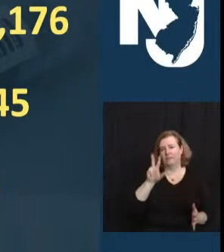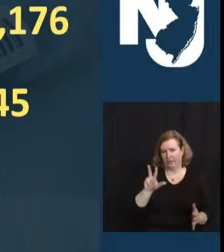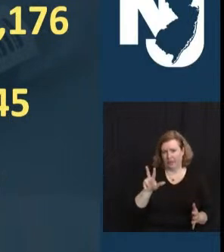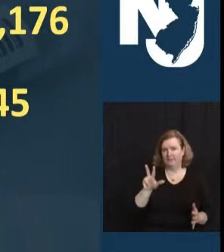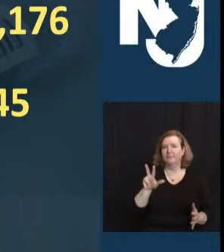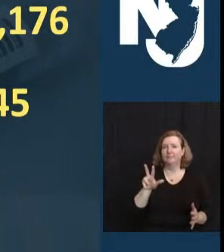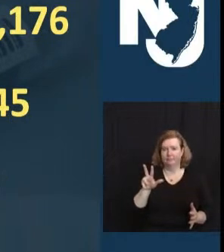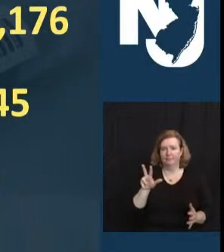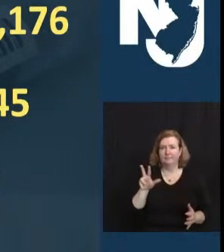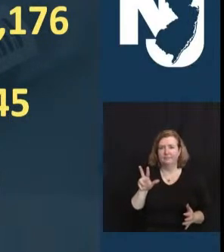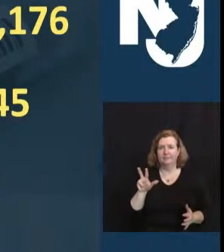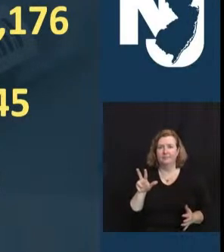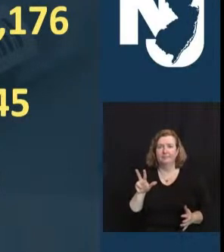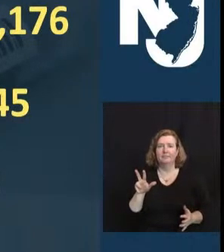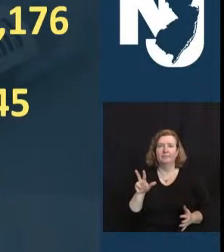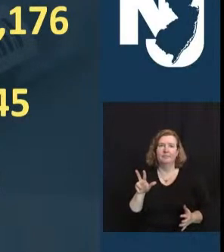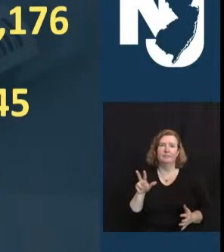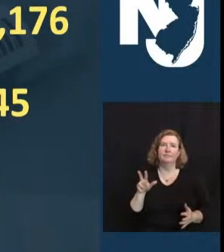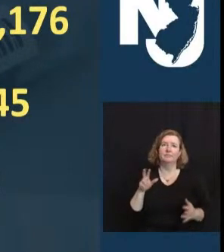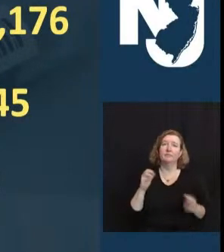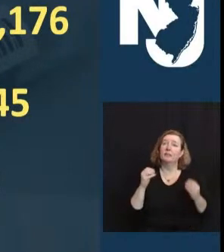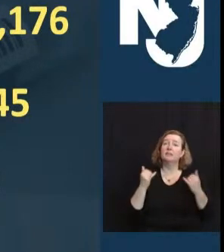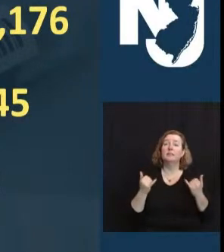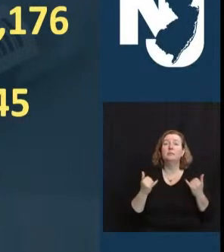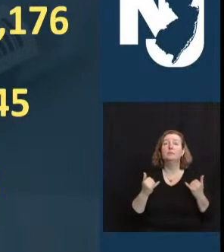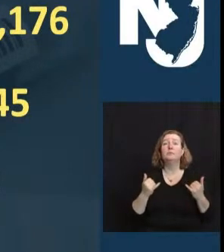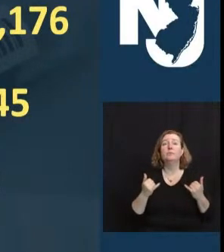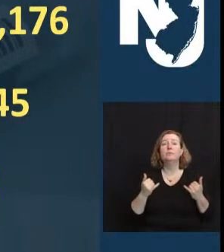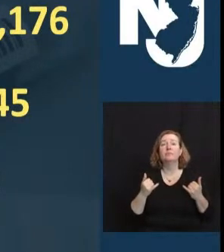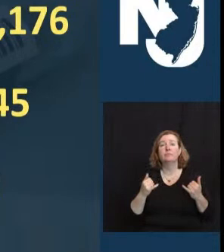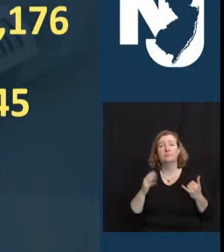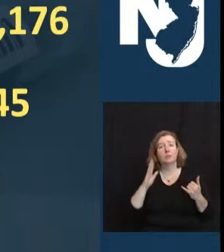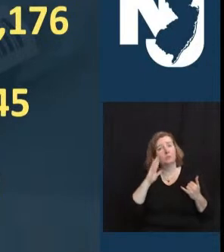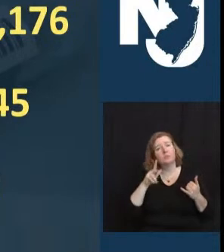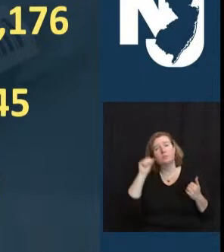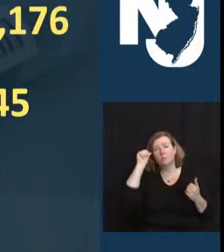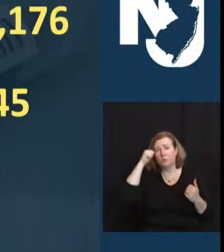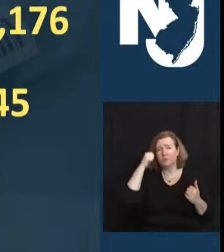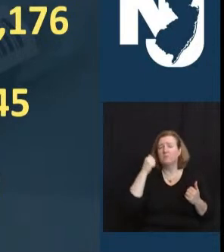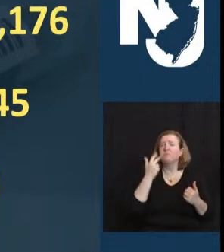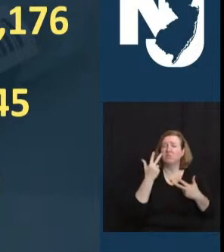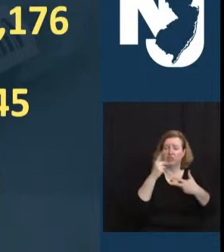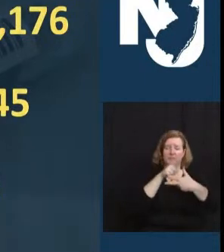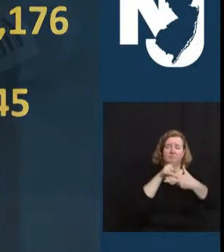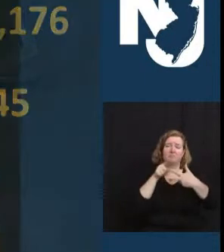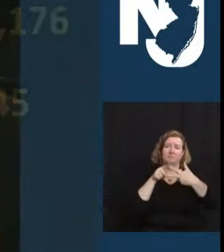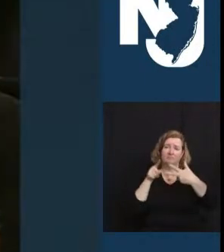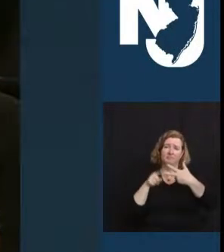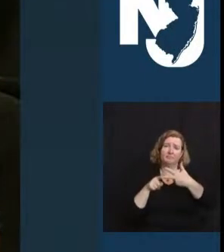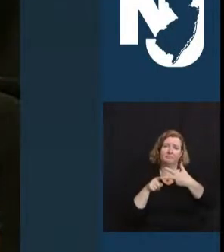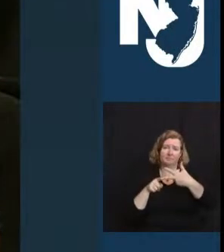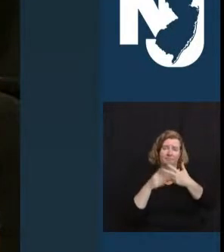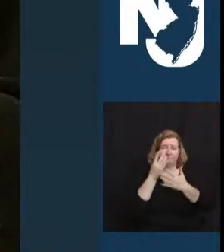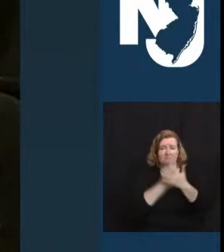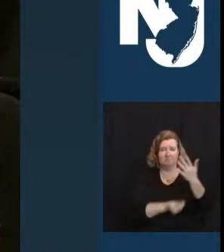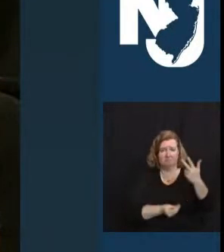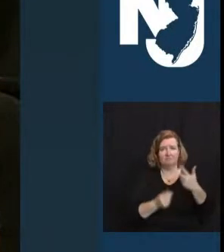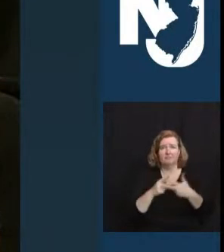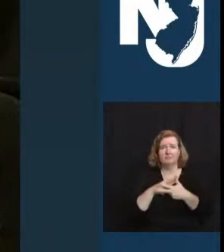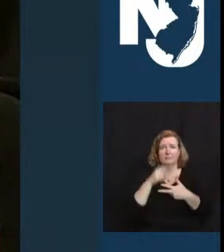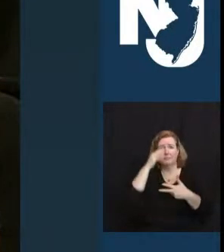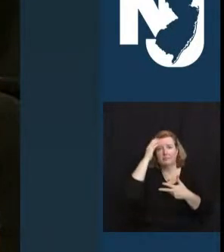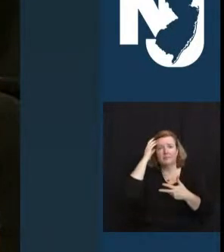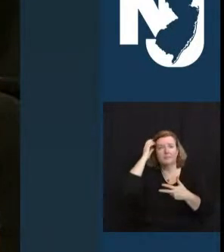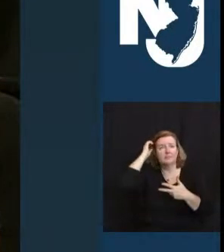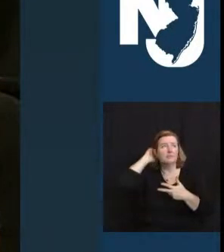2,573. And as we do every day, let's take a couple of minutes to remember 3 more of those we've recently lost. Today, we start